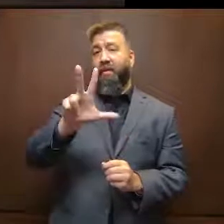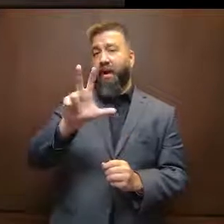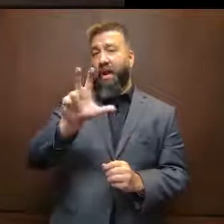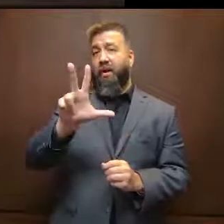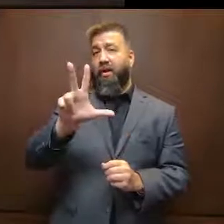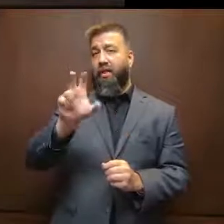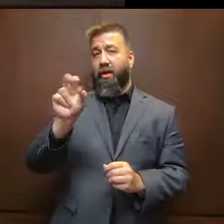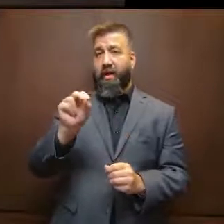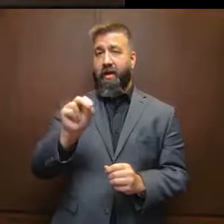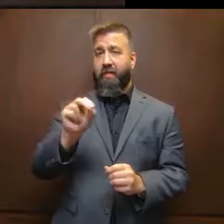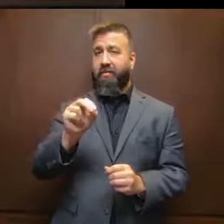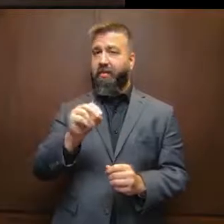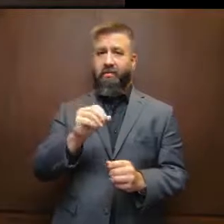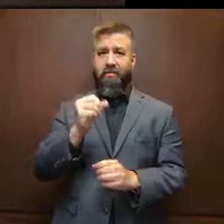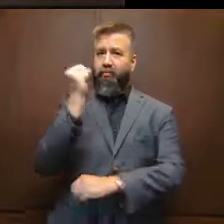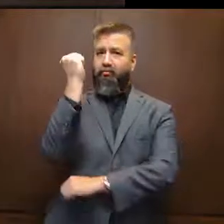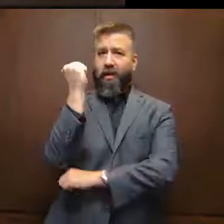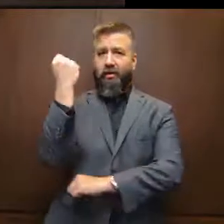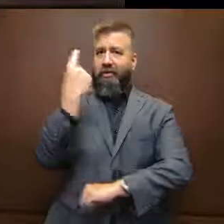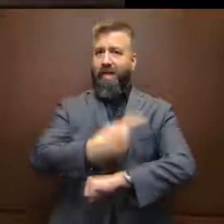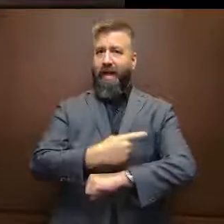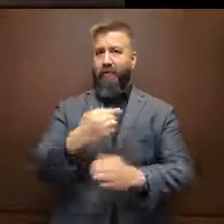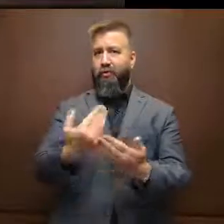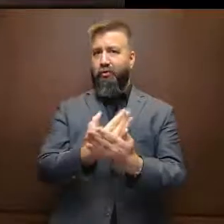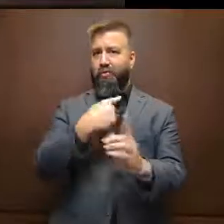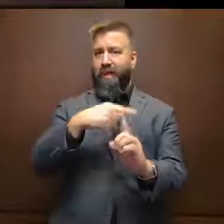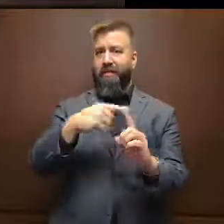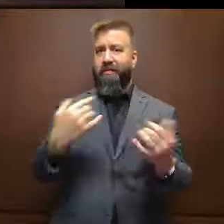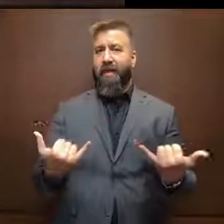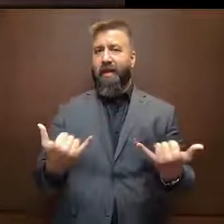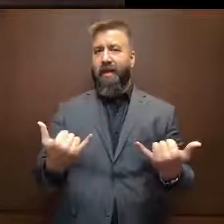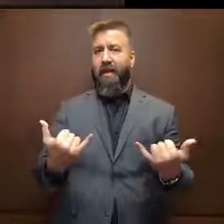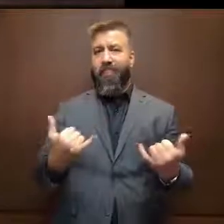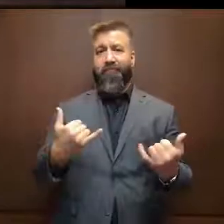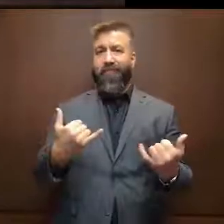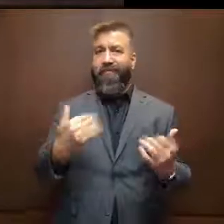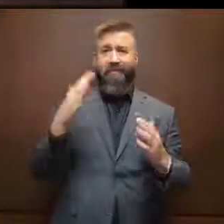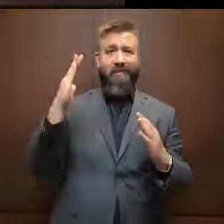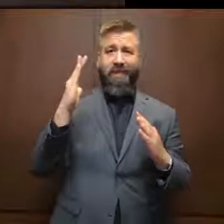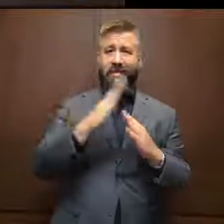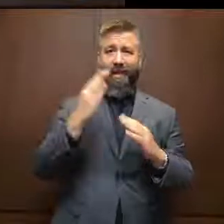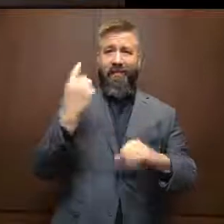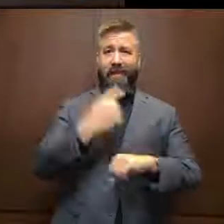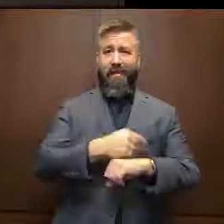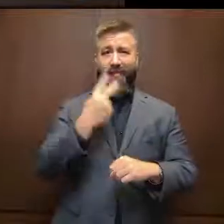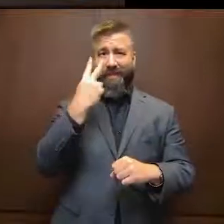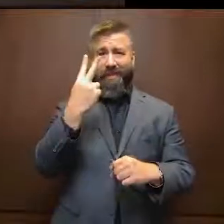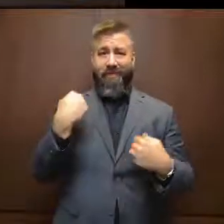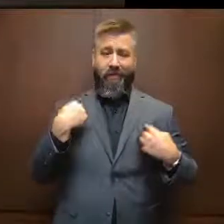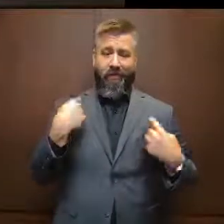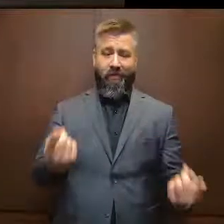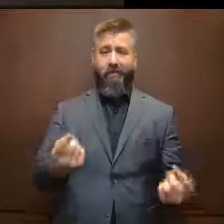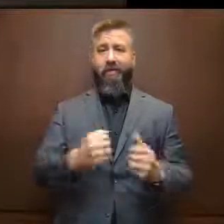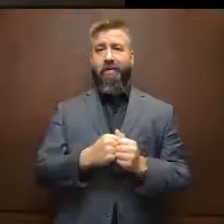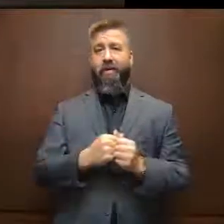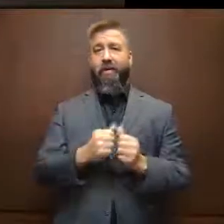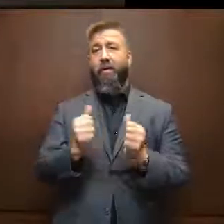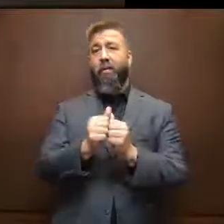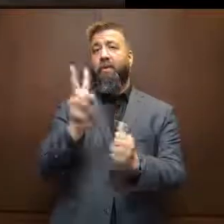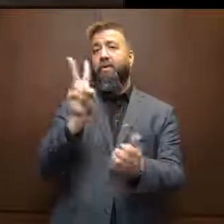330, record day, new positives today, highest day we've seen ever.